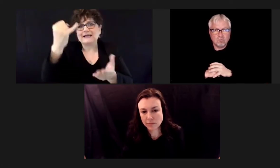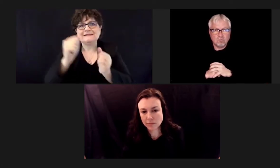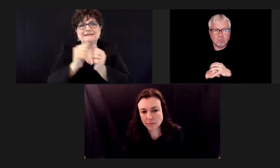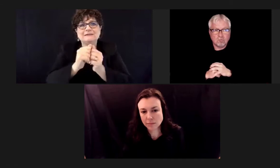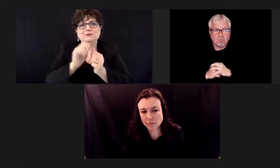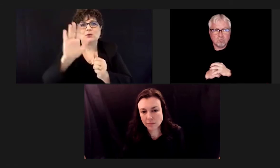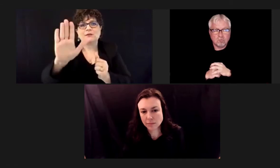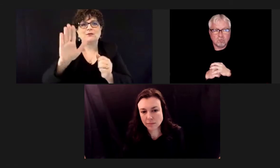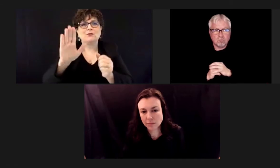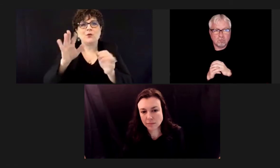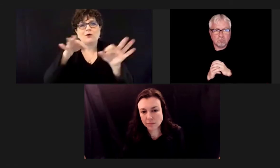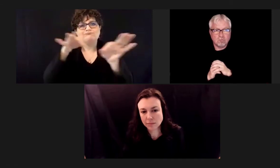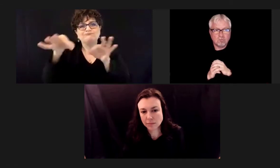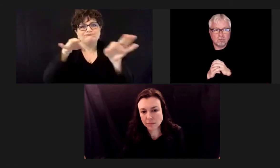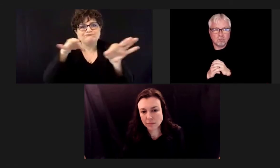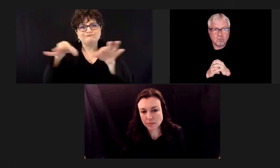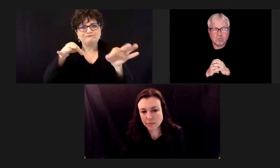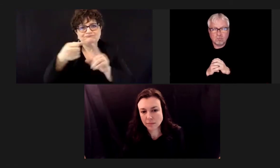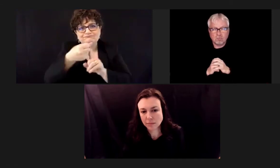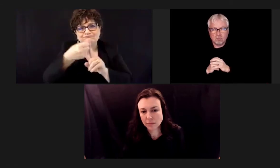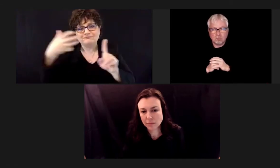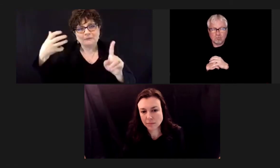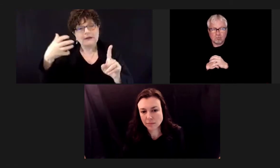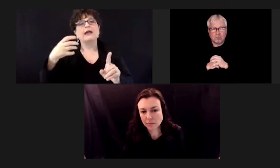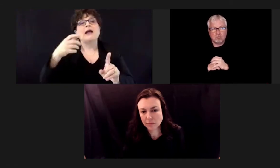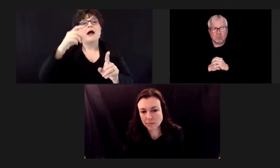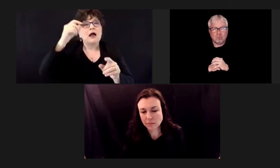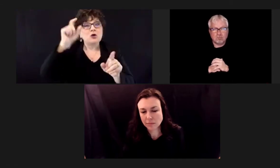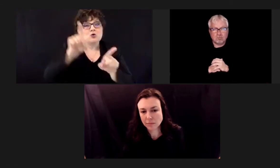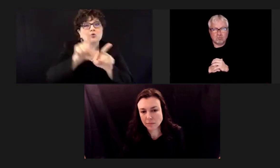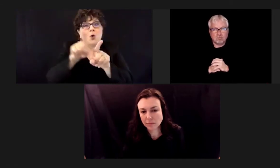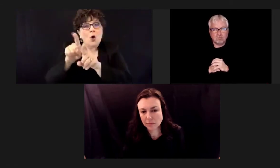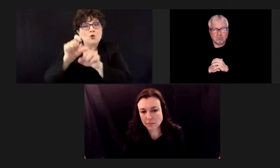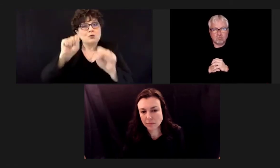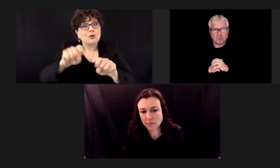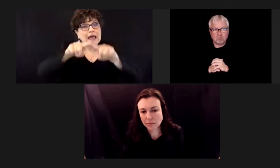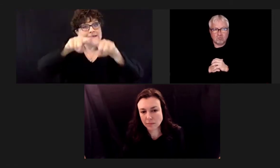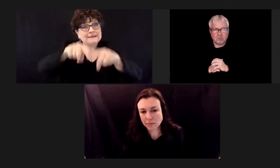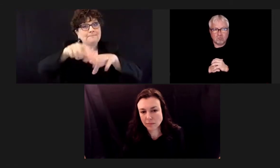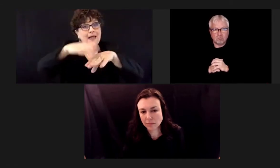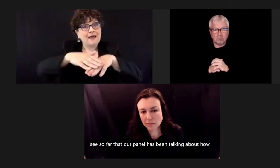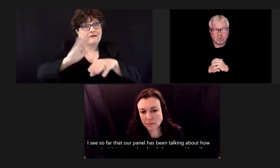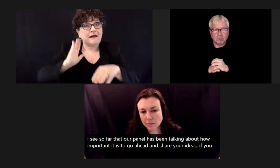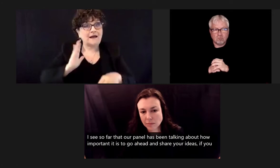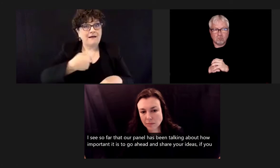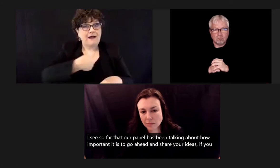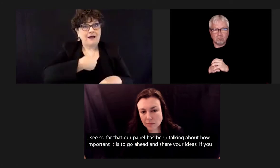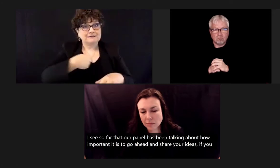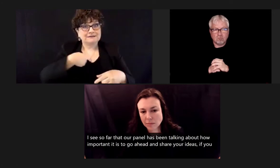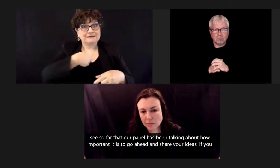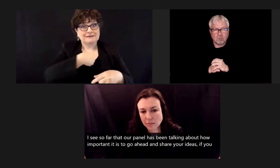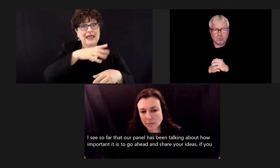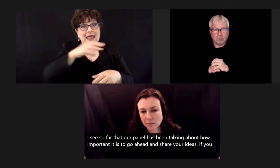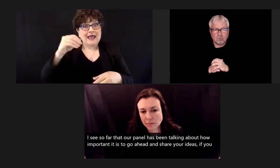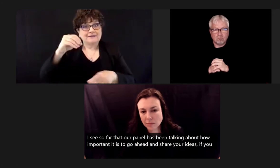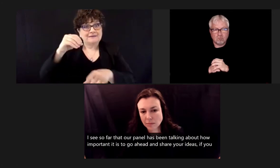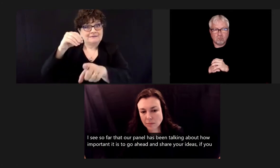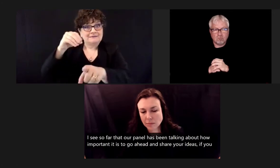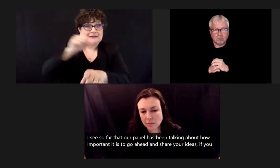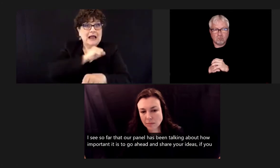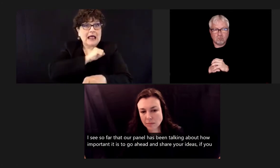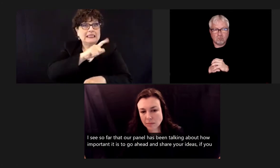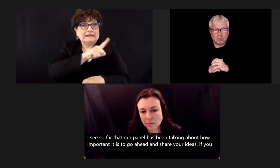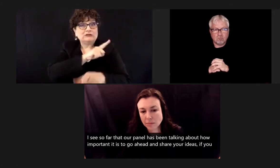and share your ideas if you have them. And we can talk further about those. Also, it